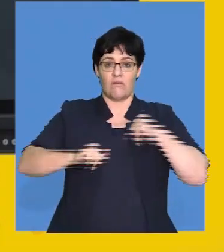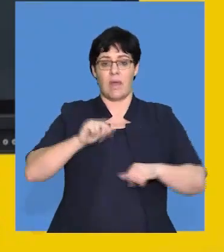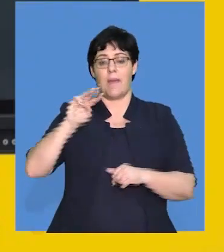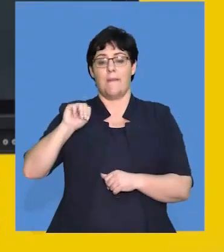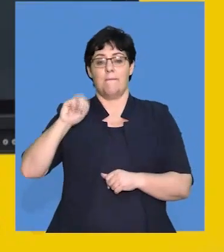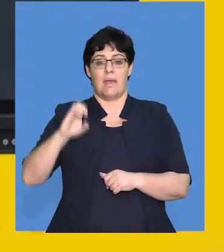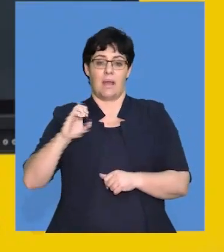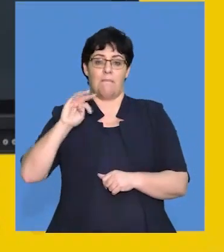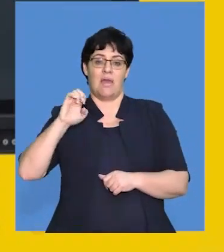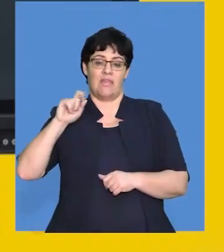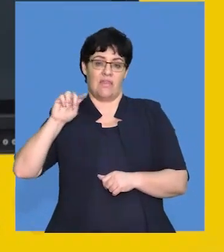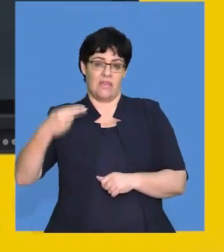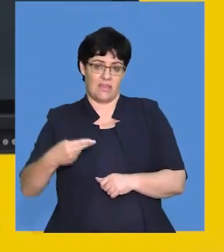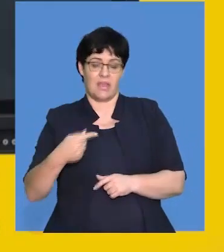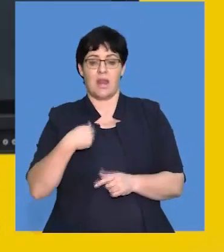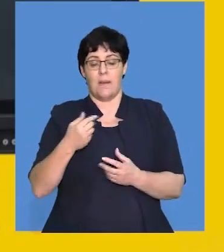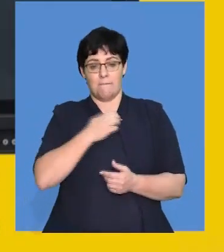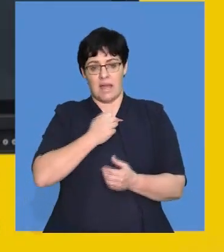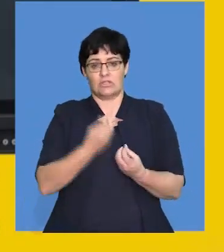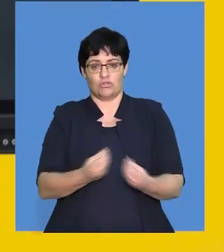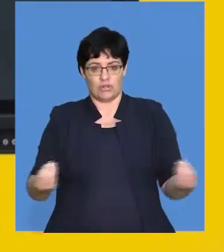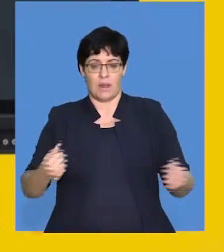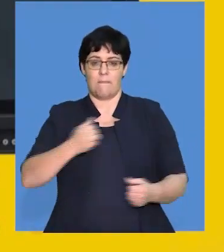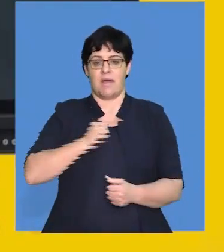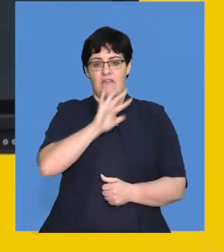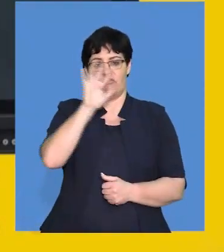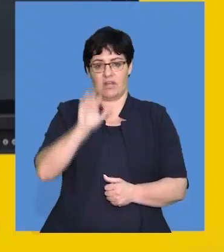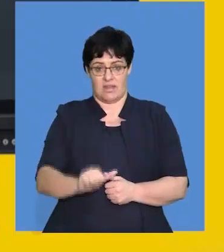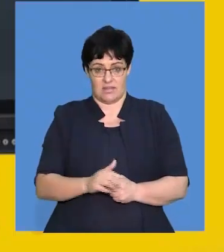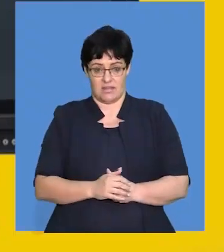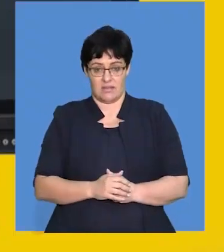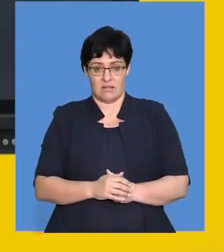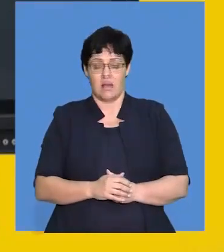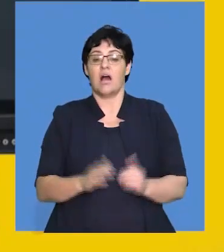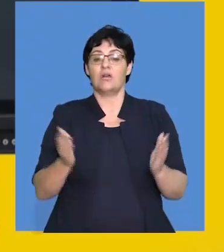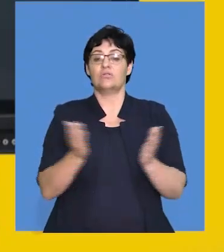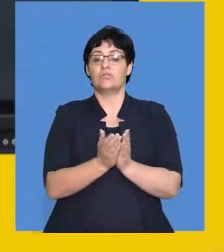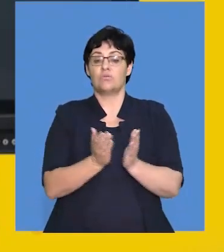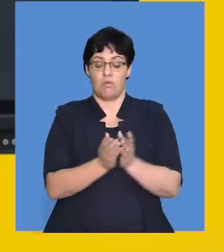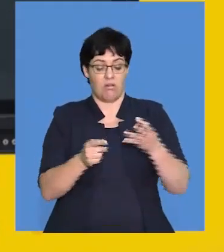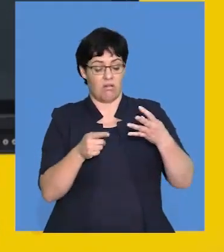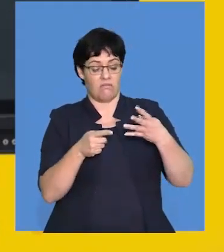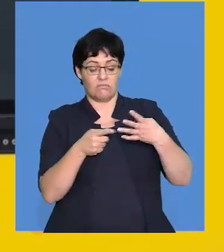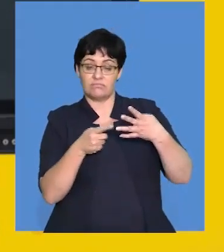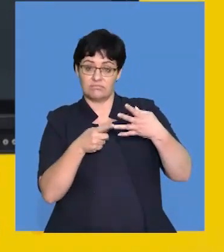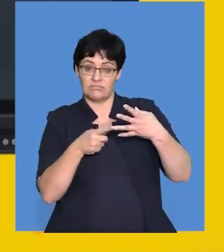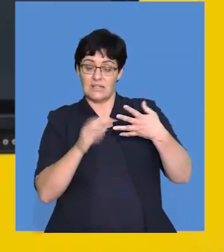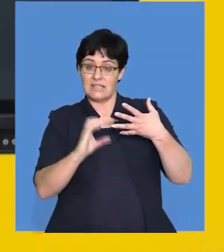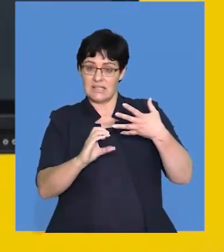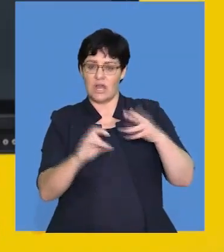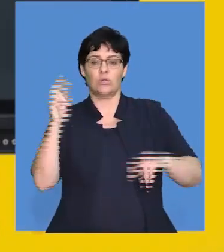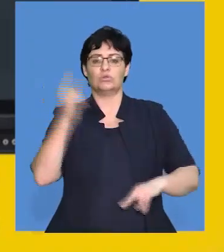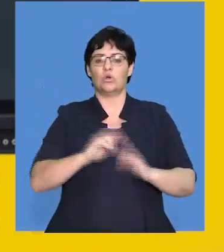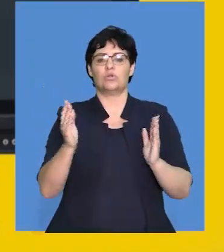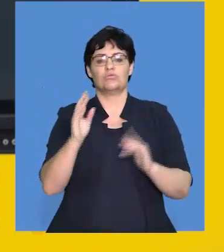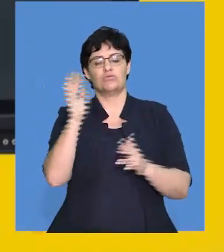covers Macbeth, as well as My Children, My Africa. Of course, at school for section C, with